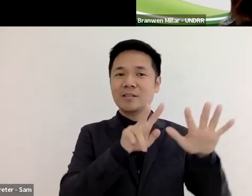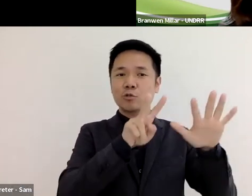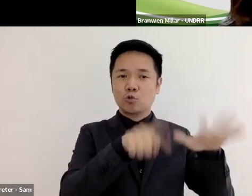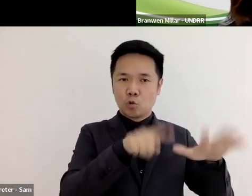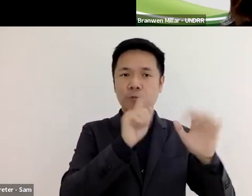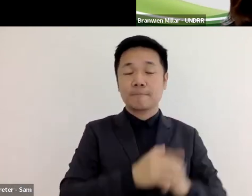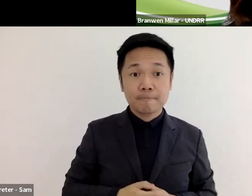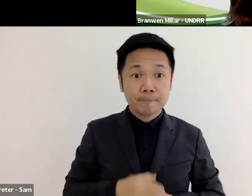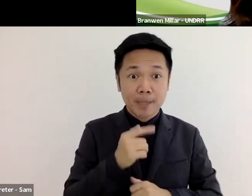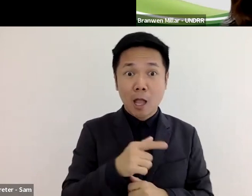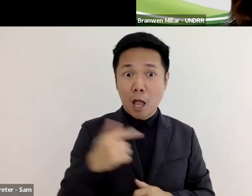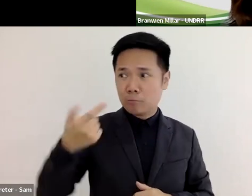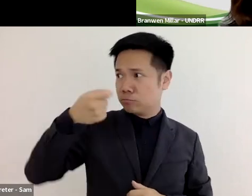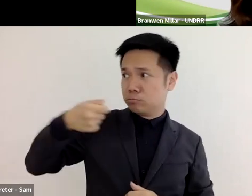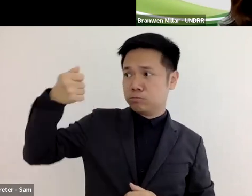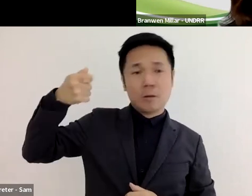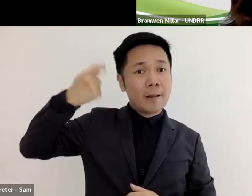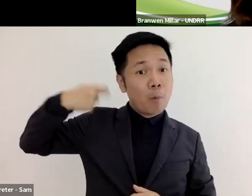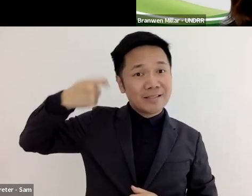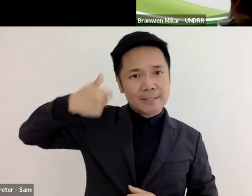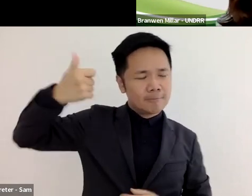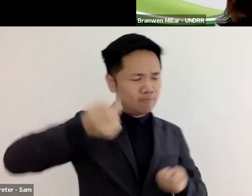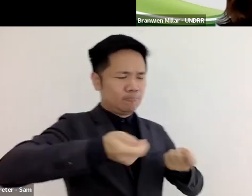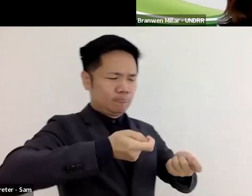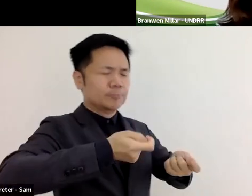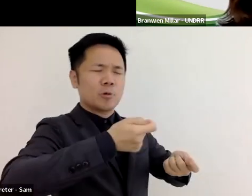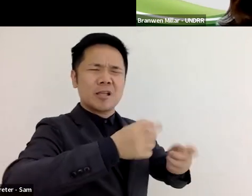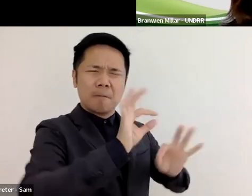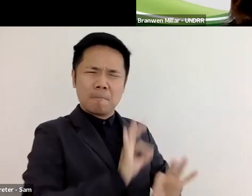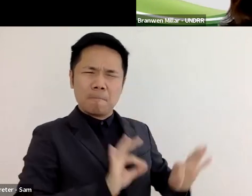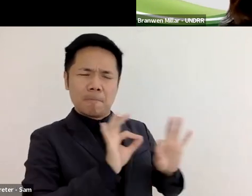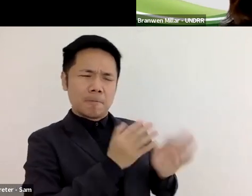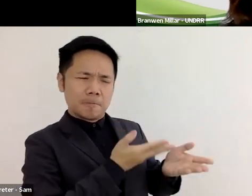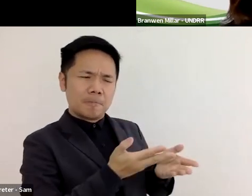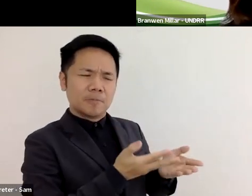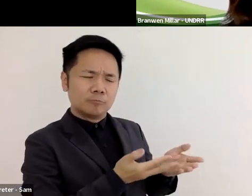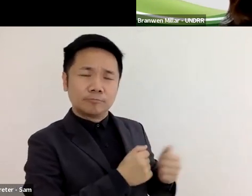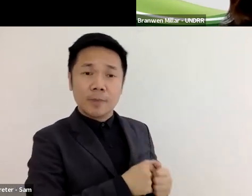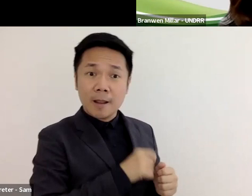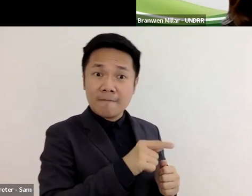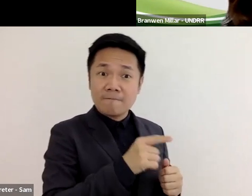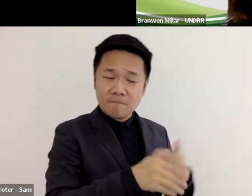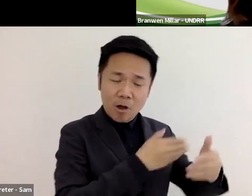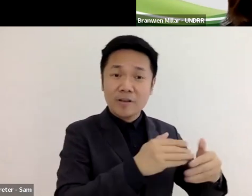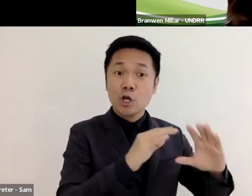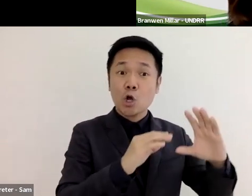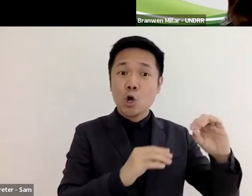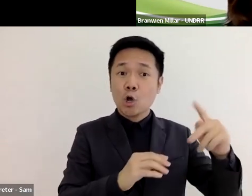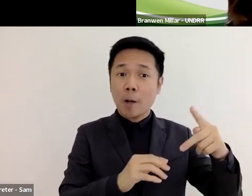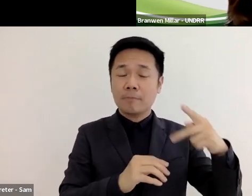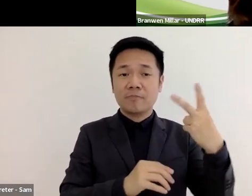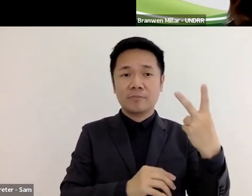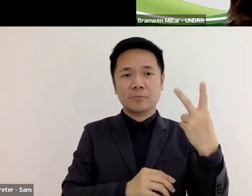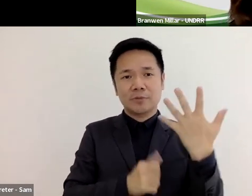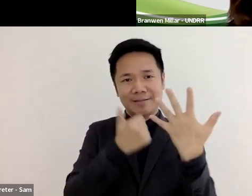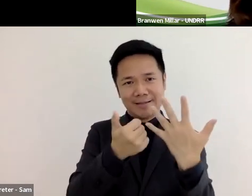very crucial role as one of the influential leaders at COP26. At present, we